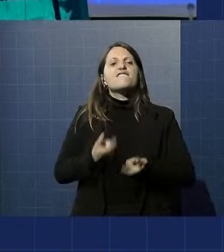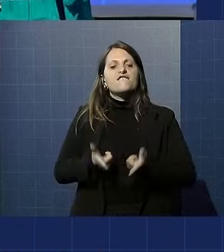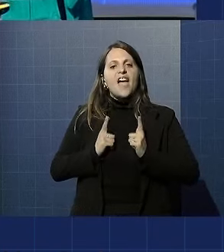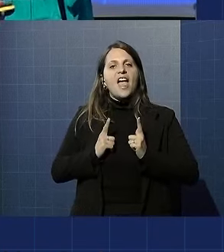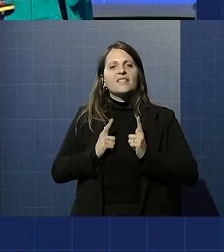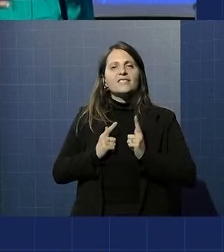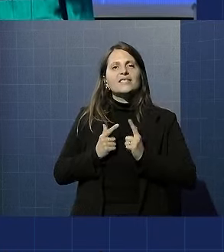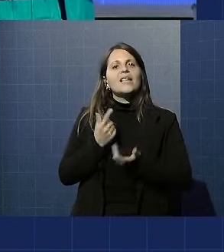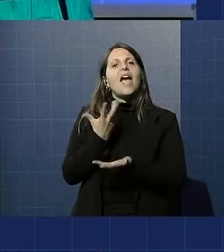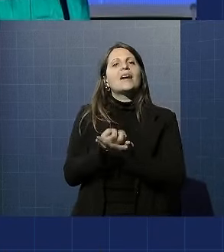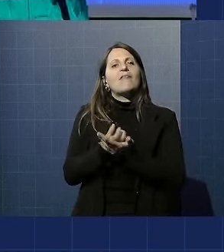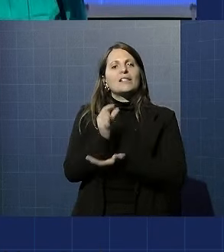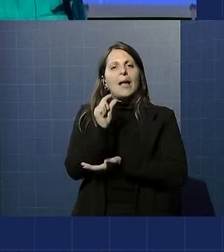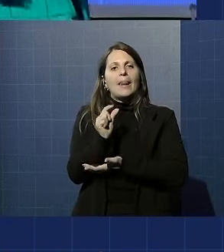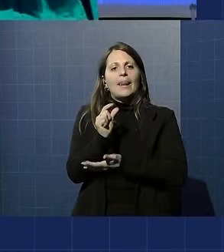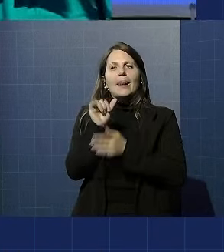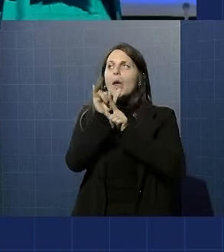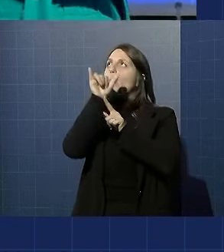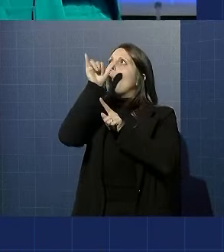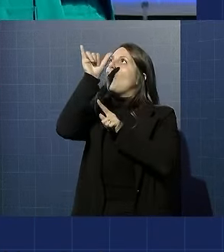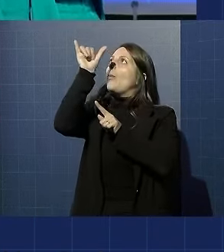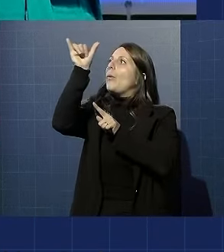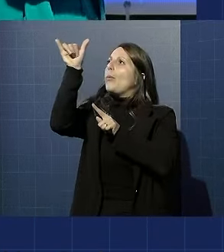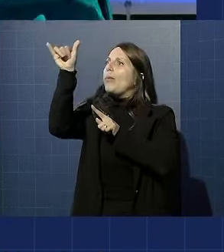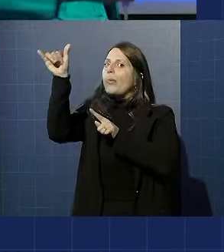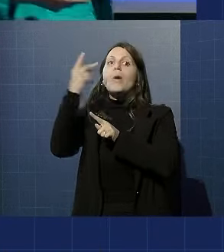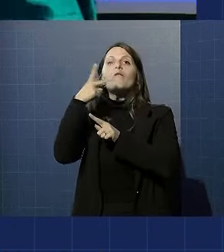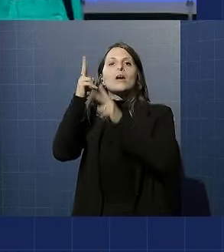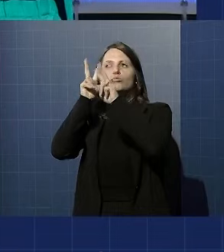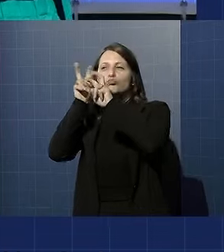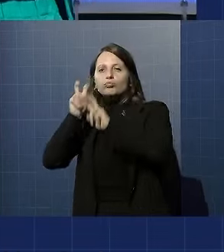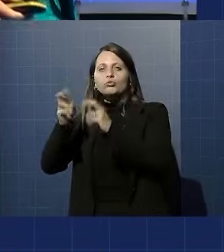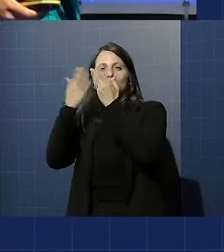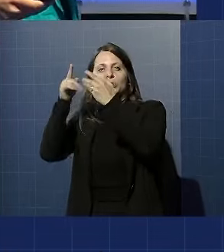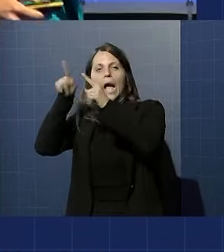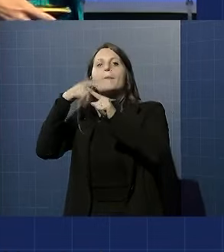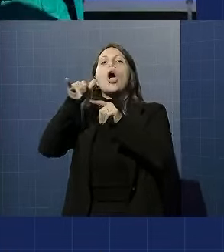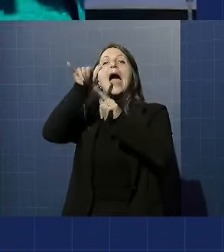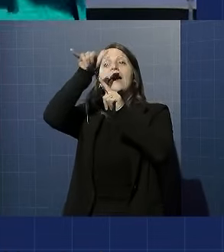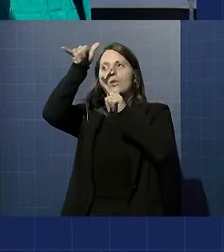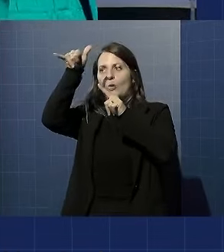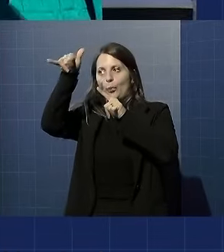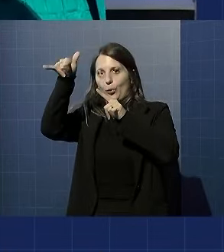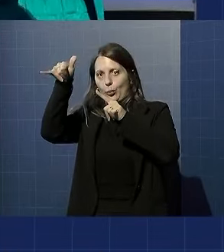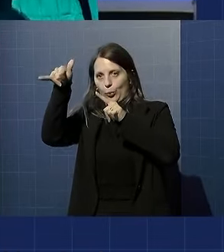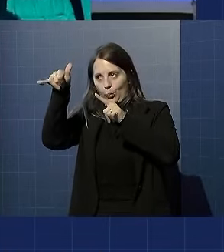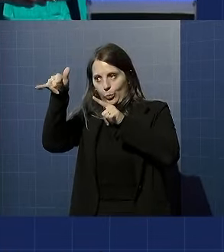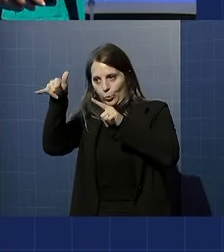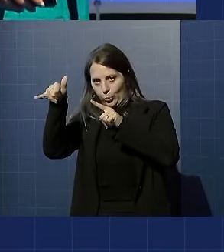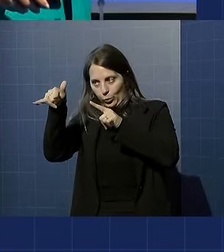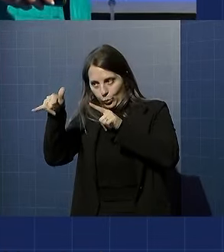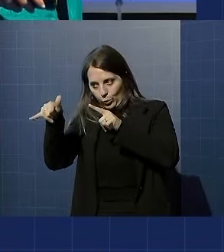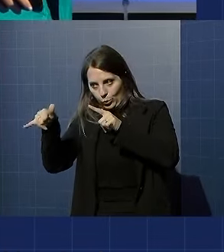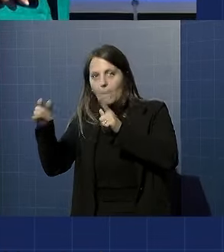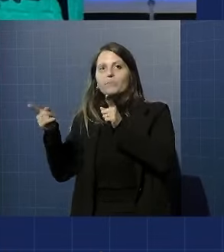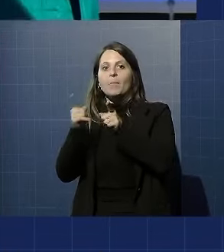again. Actually, during the time it goes up or down, we experience more gravity, and then it resumes.